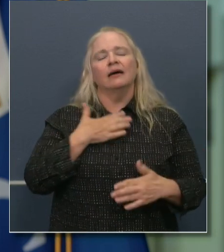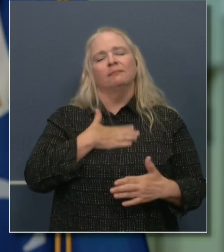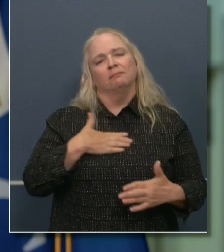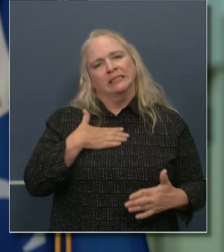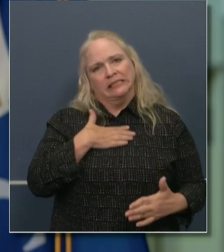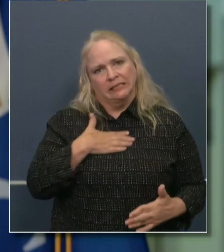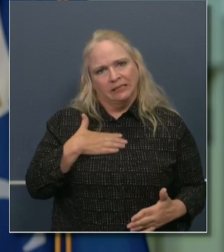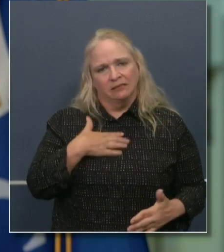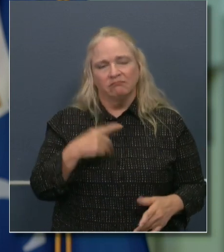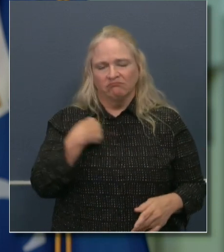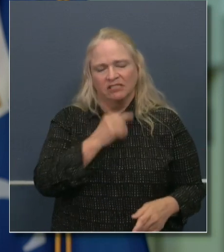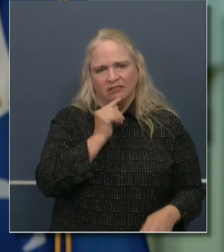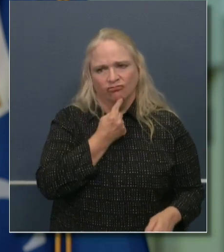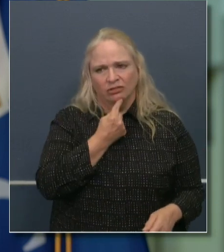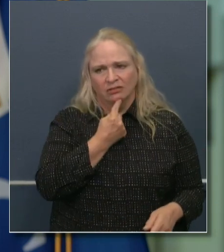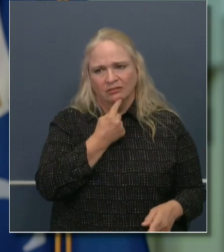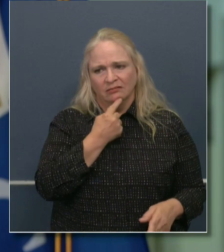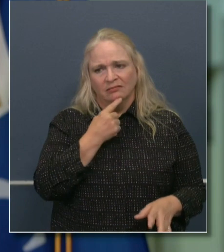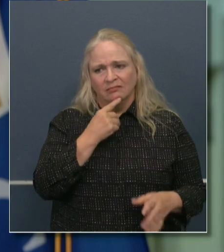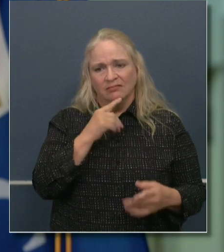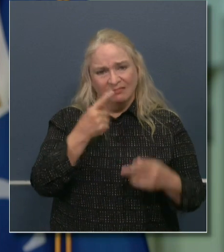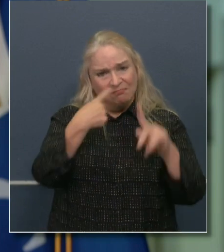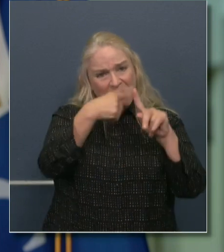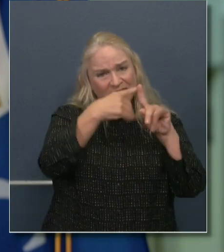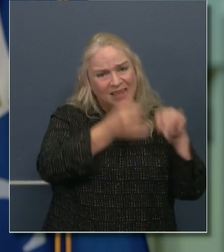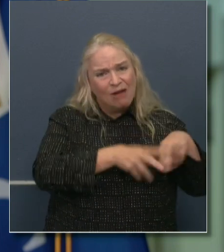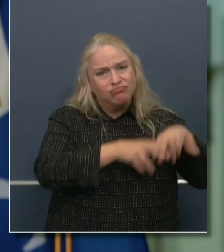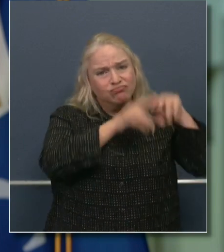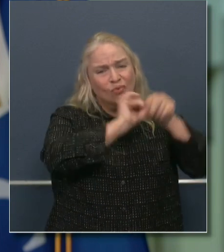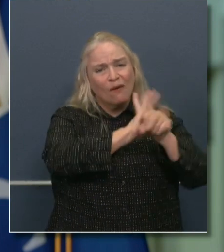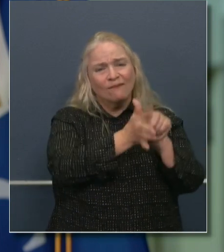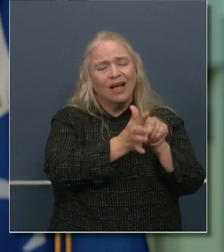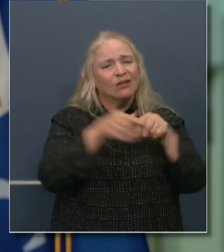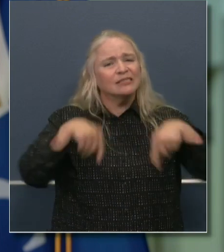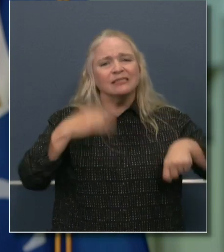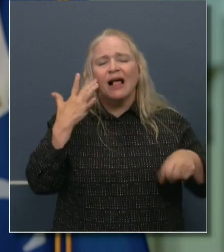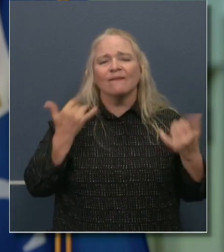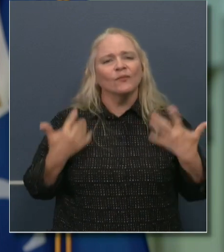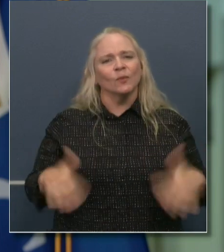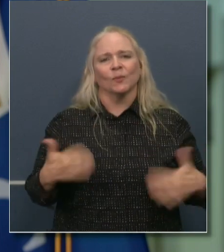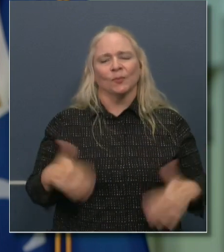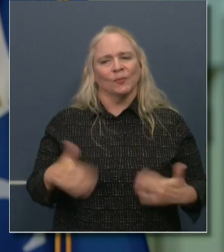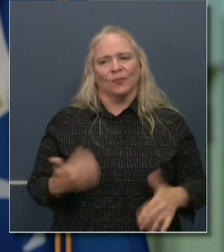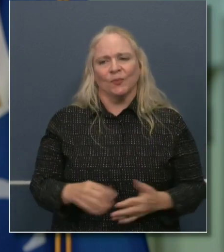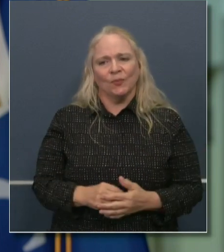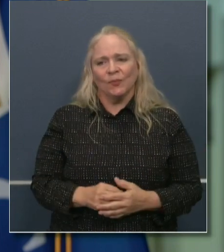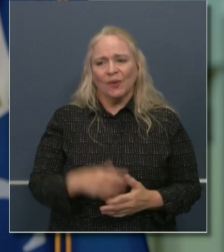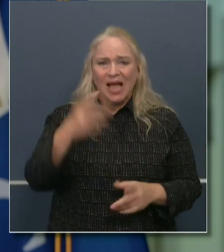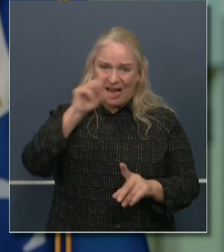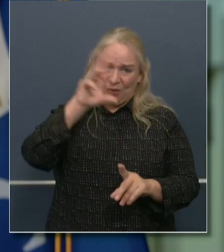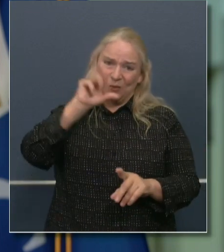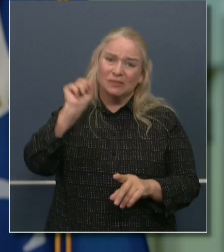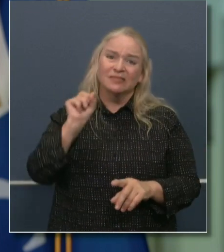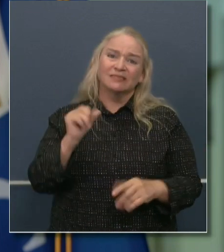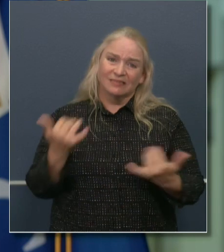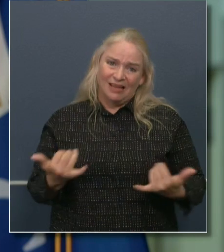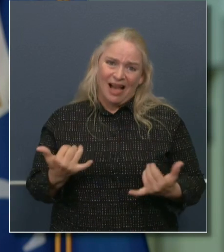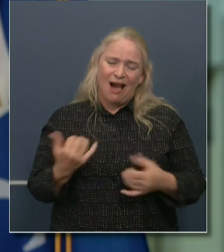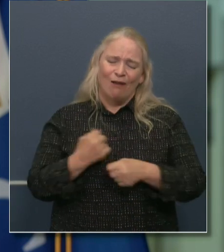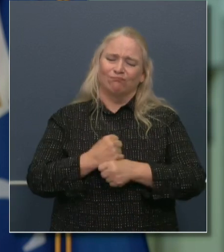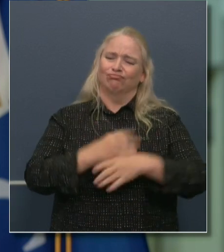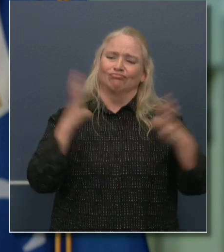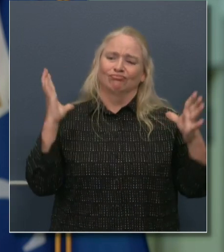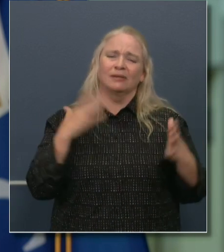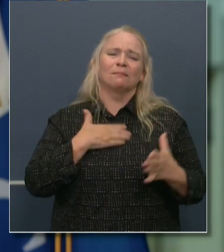that positivity rates are growing in the state and across many parts of this country, and continue to